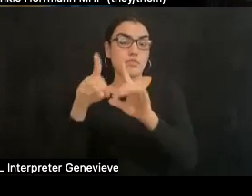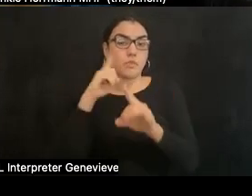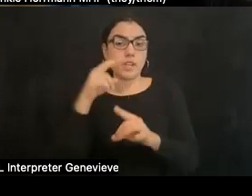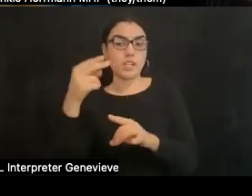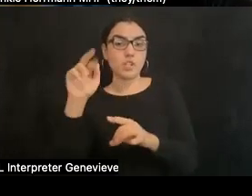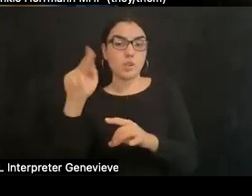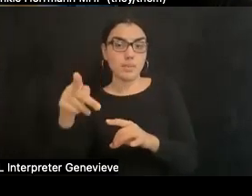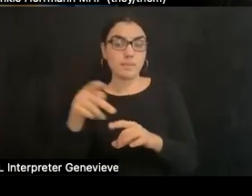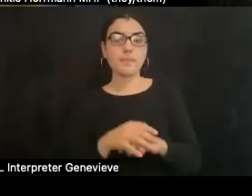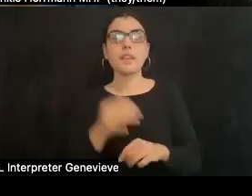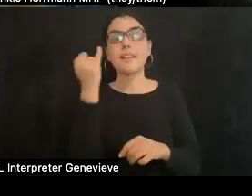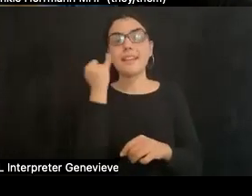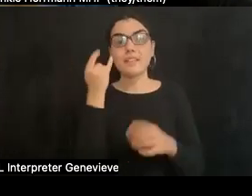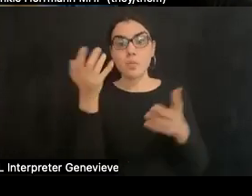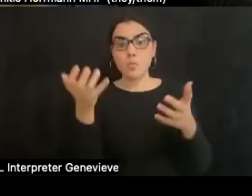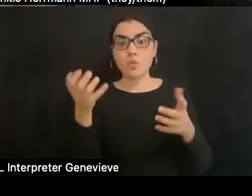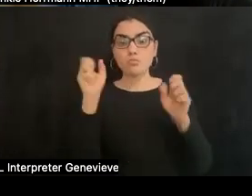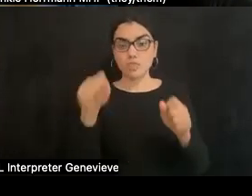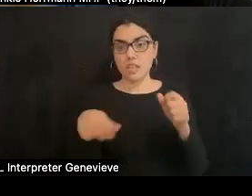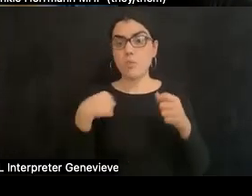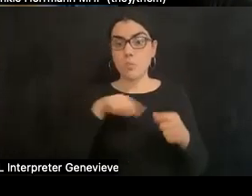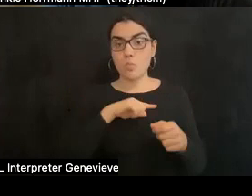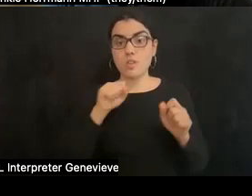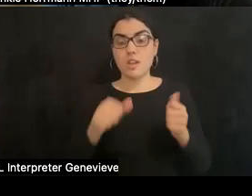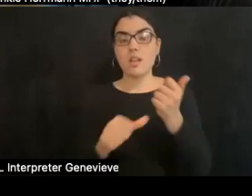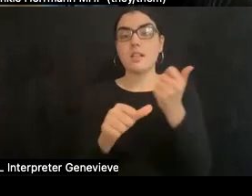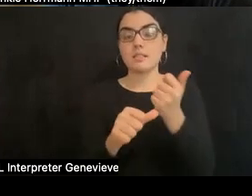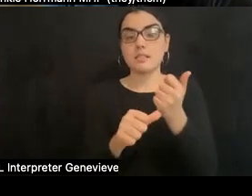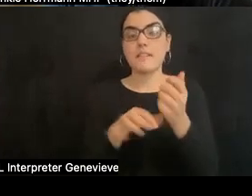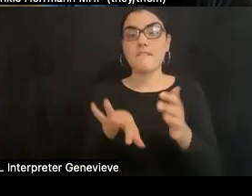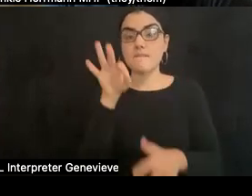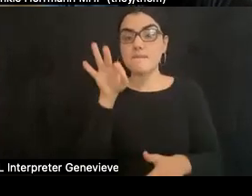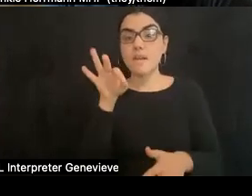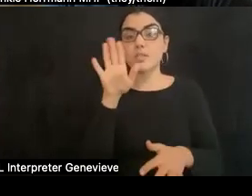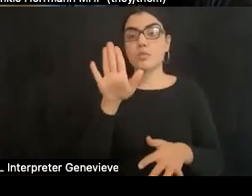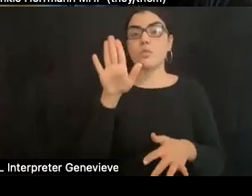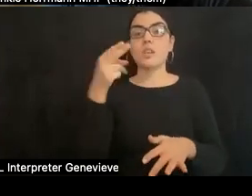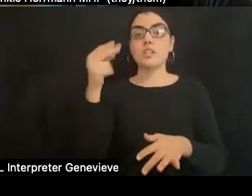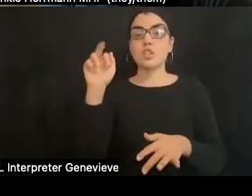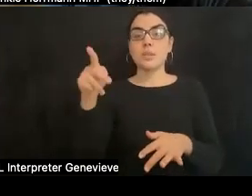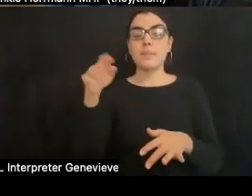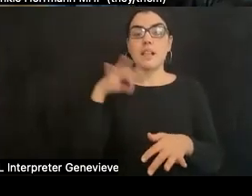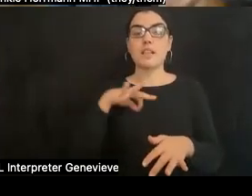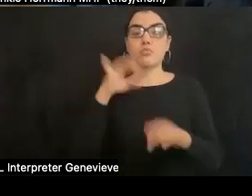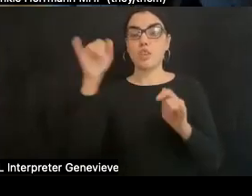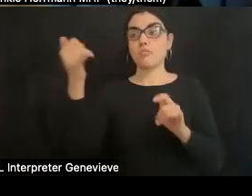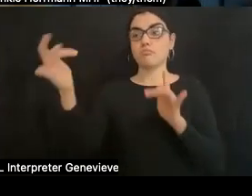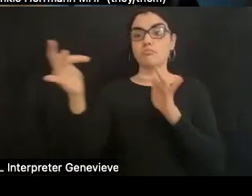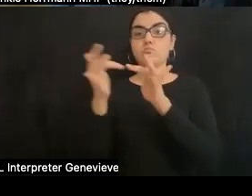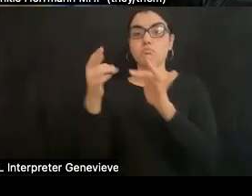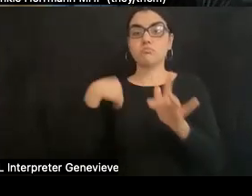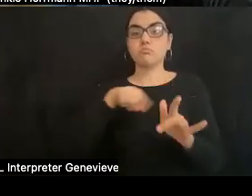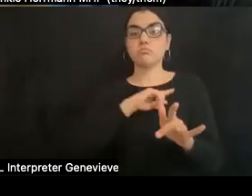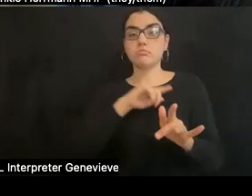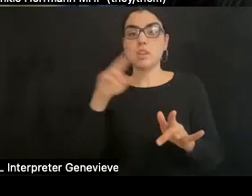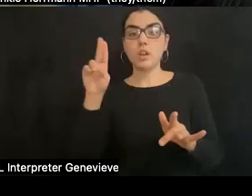So if you want, we can also assist you with finding out about your HARP eligibility. You can give us a call at the Urban Justice Center Mental